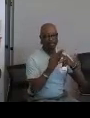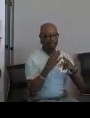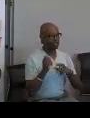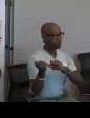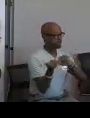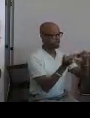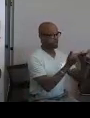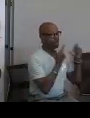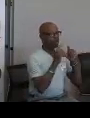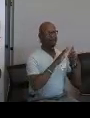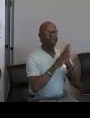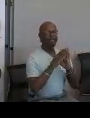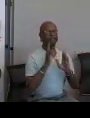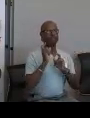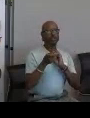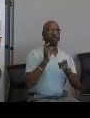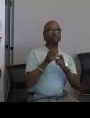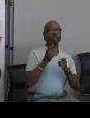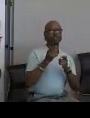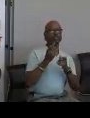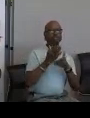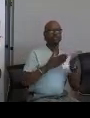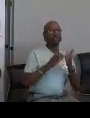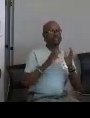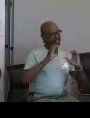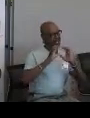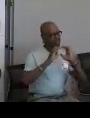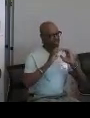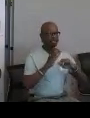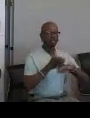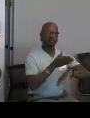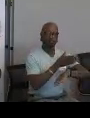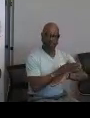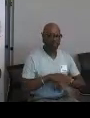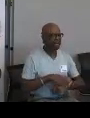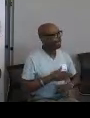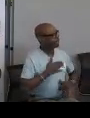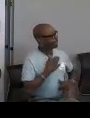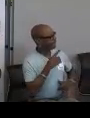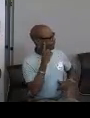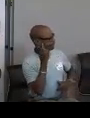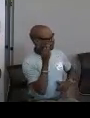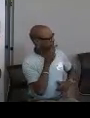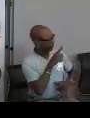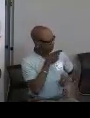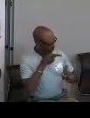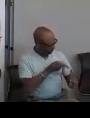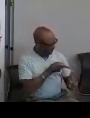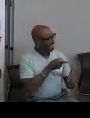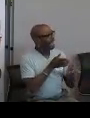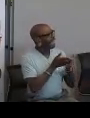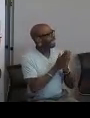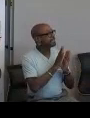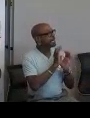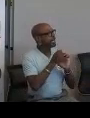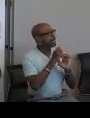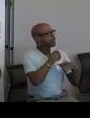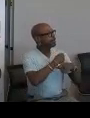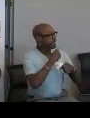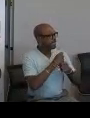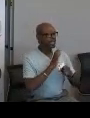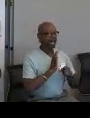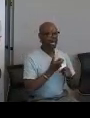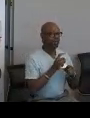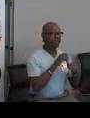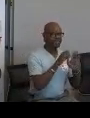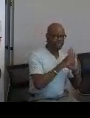be contributing parts of the conversation. Yeah, I'm really happy to hear that someone asked specifically, how can we create our own symbols and maps